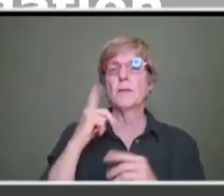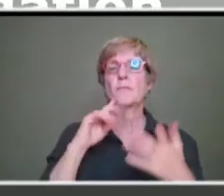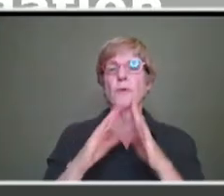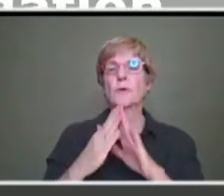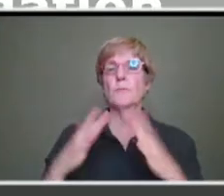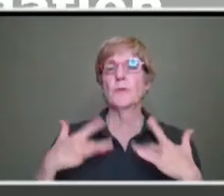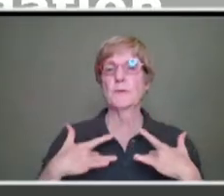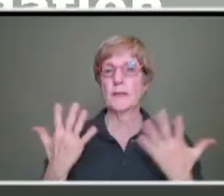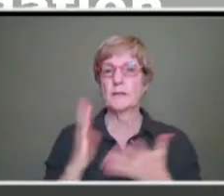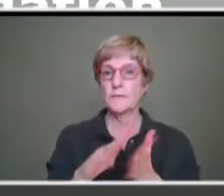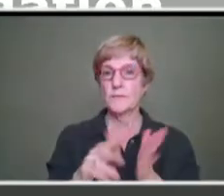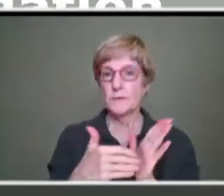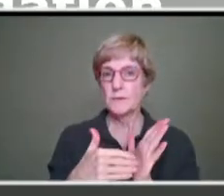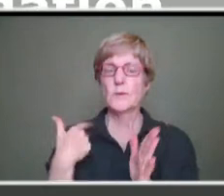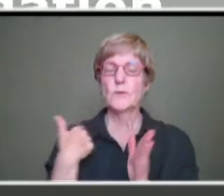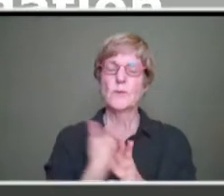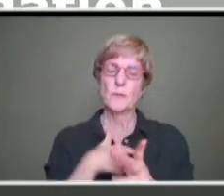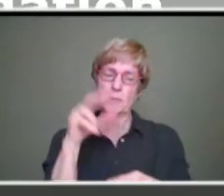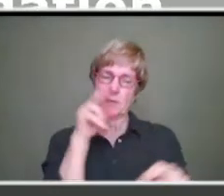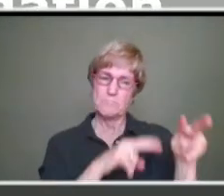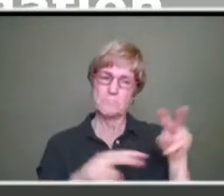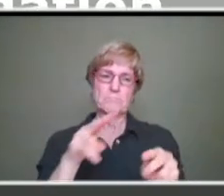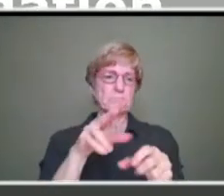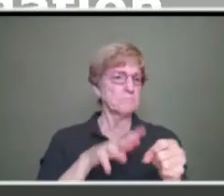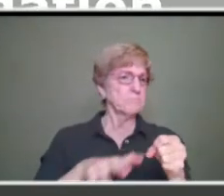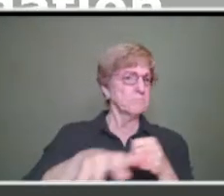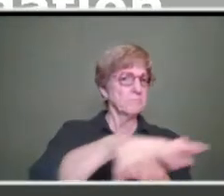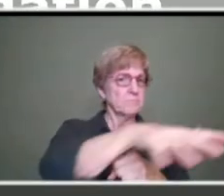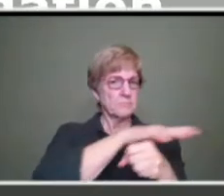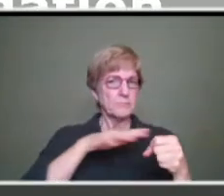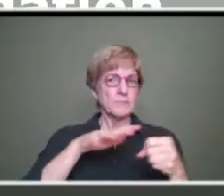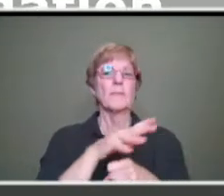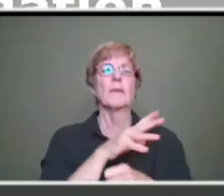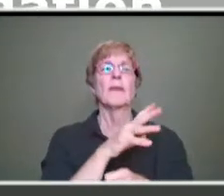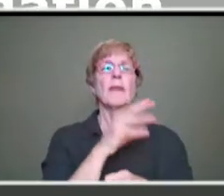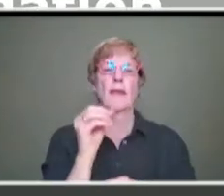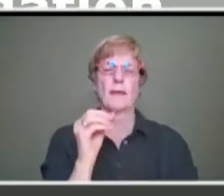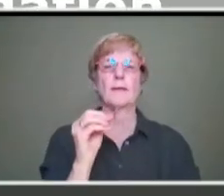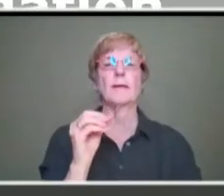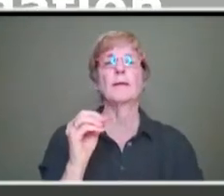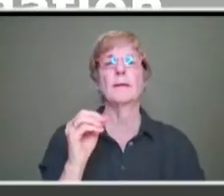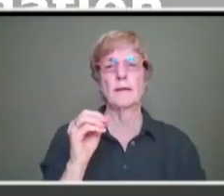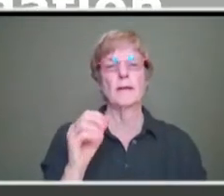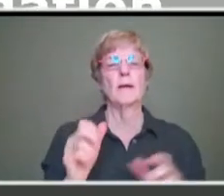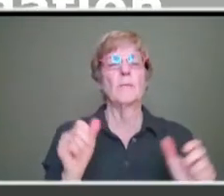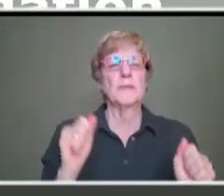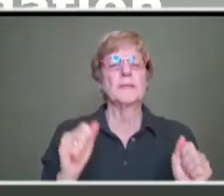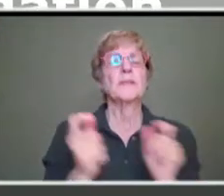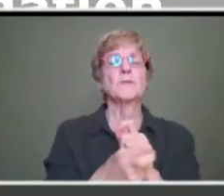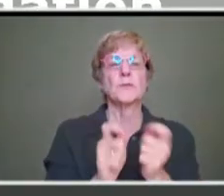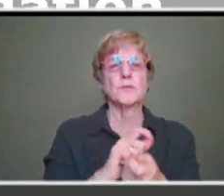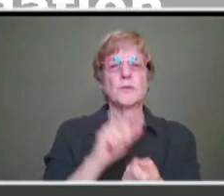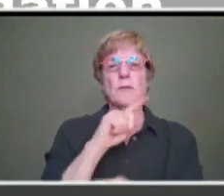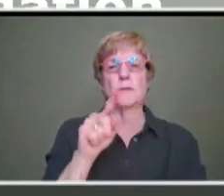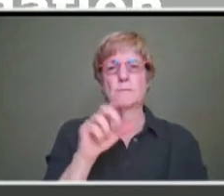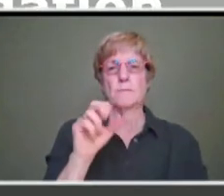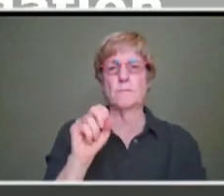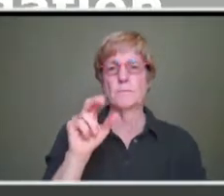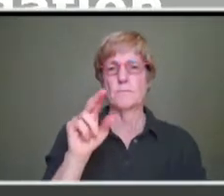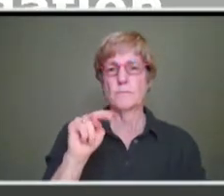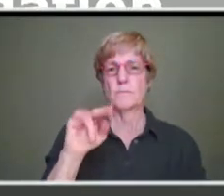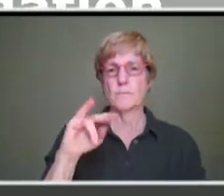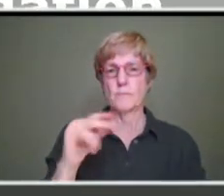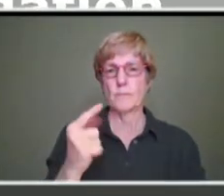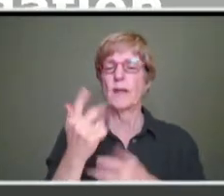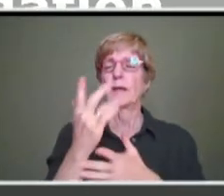Center we did look at the surrounding Place types as well as the potential rezoning that was across Farm Road and some of the